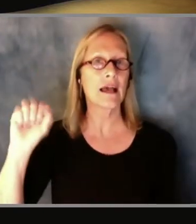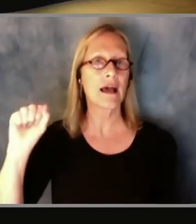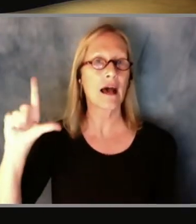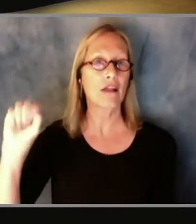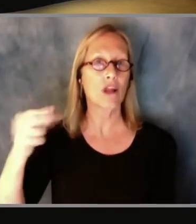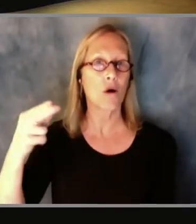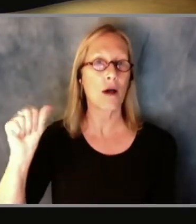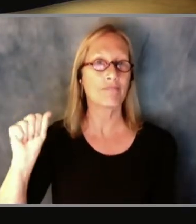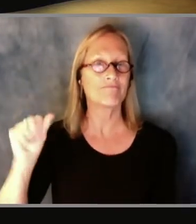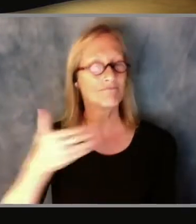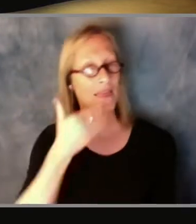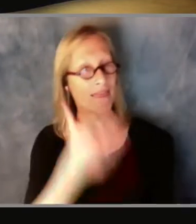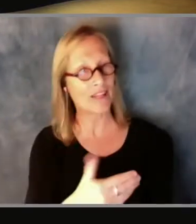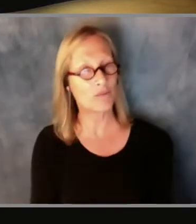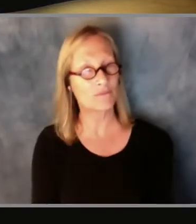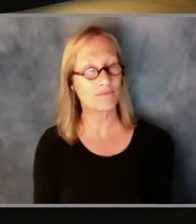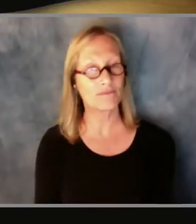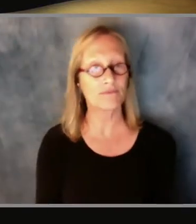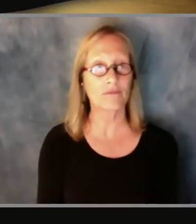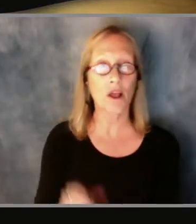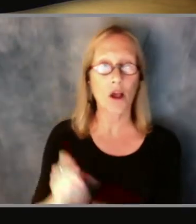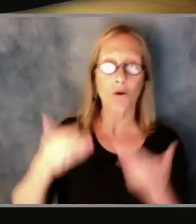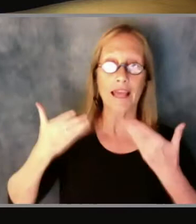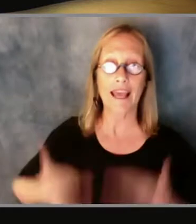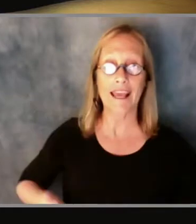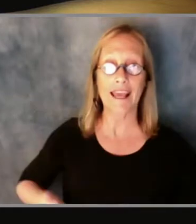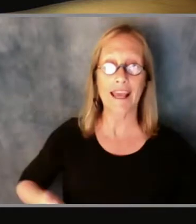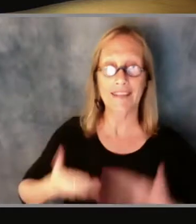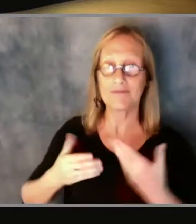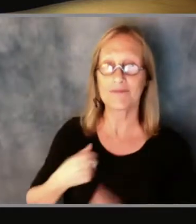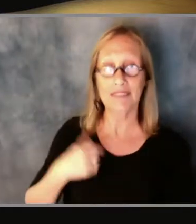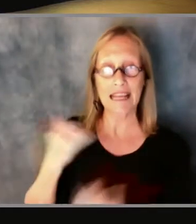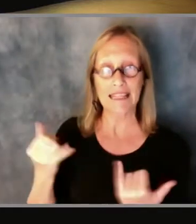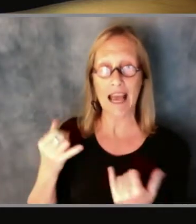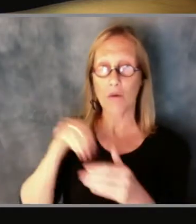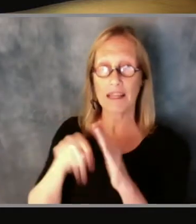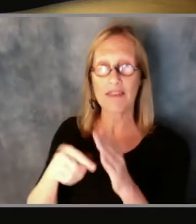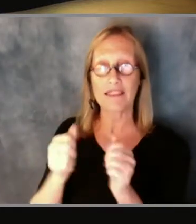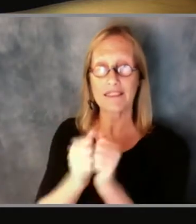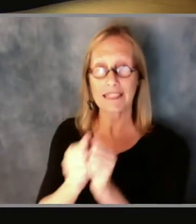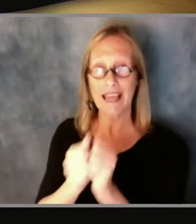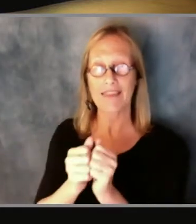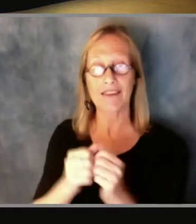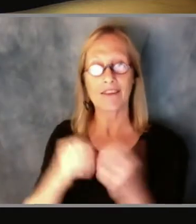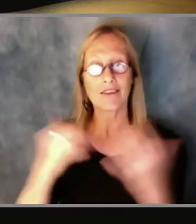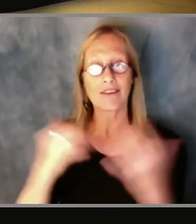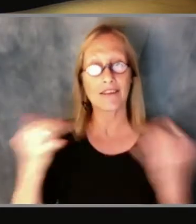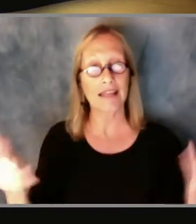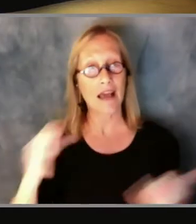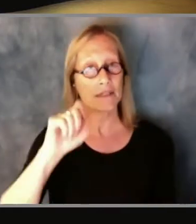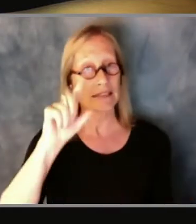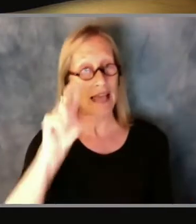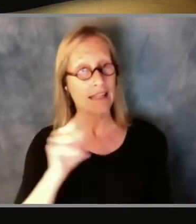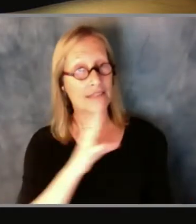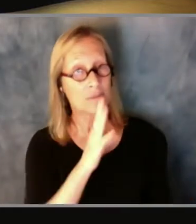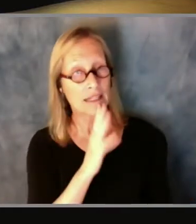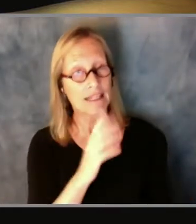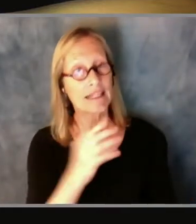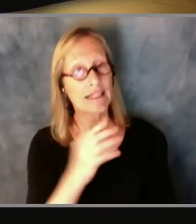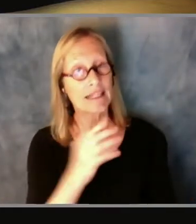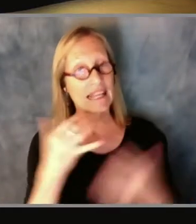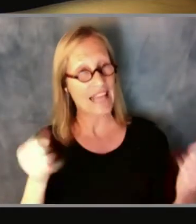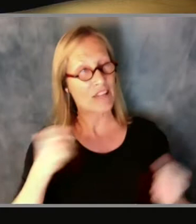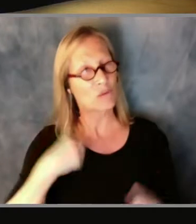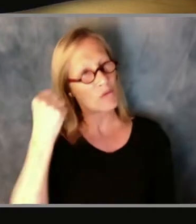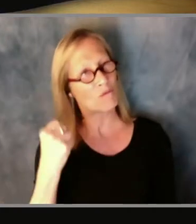All right, Ellen, we are in this together. Ellen speaking. Yes, we rock.